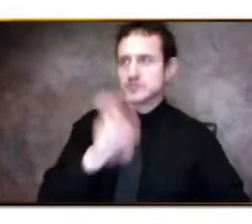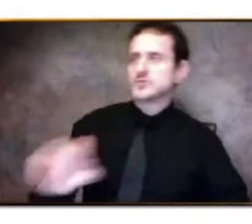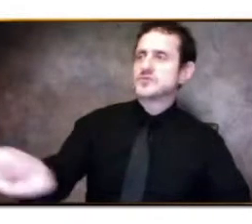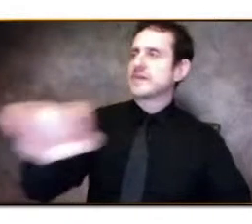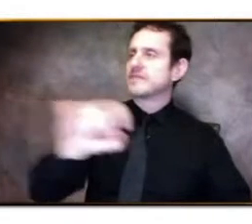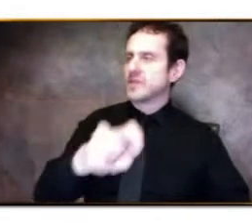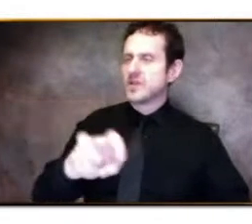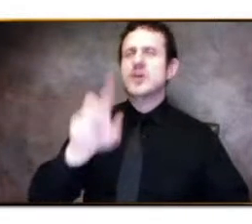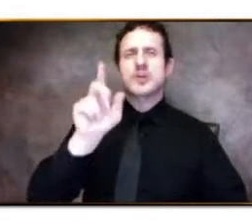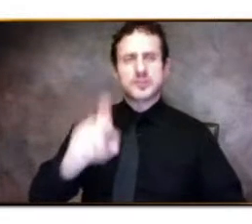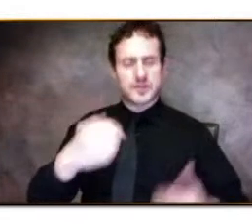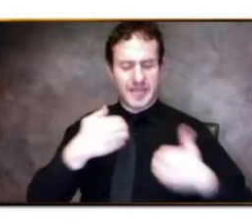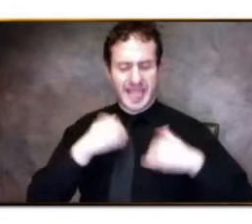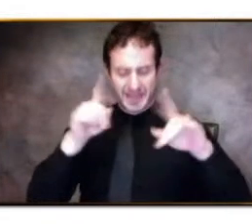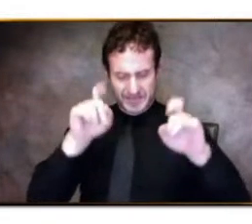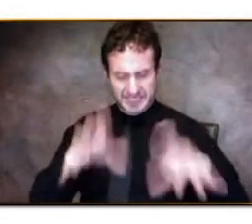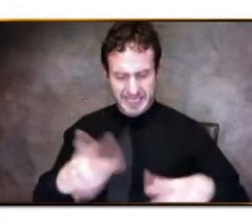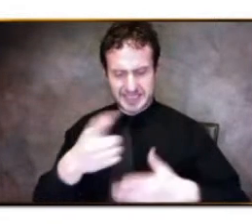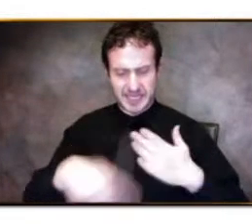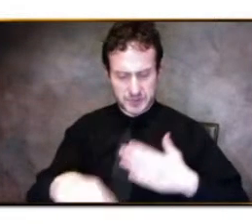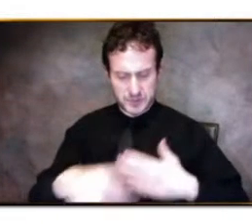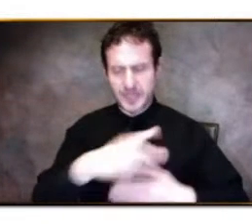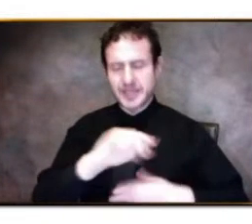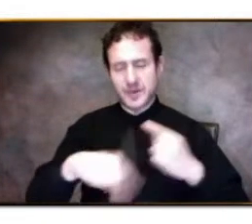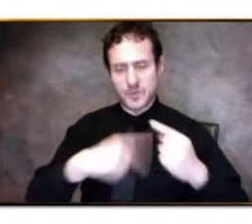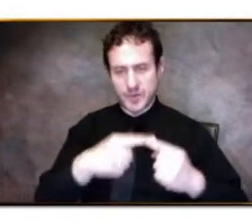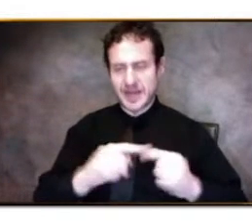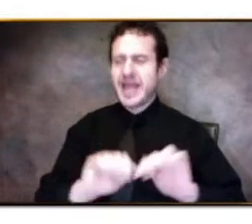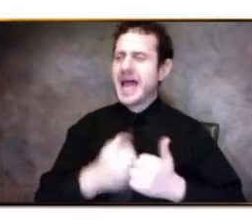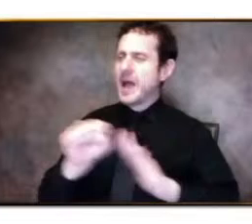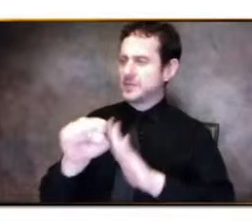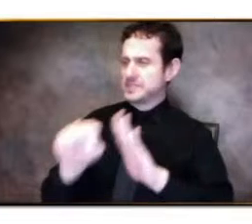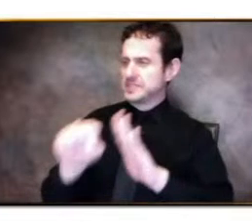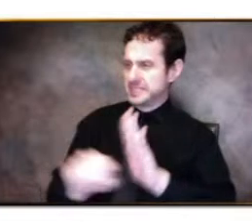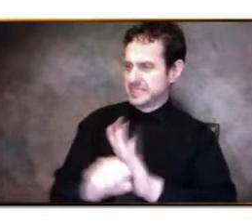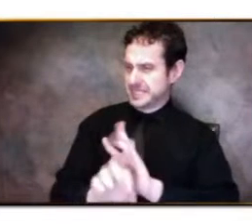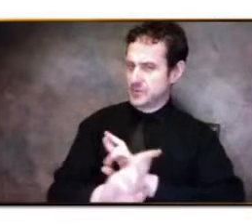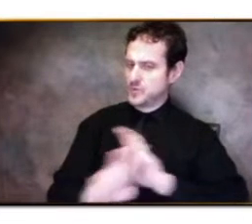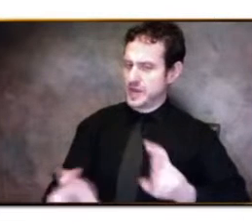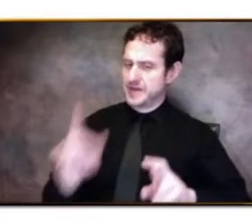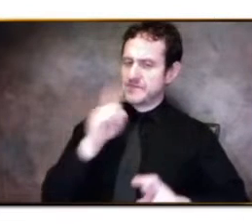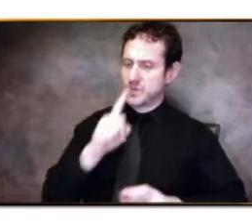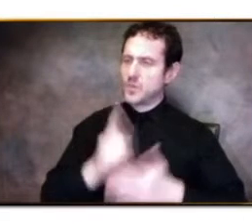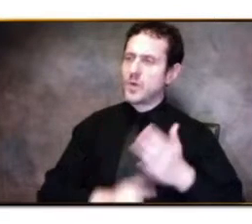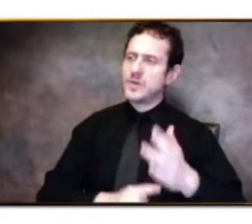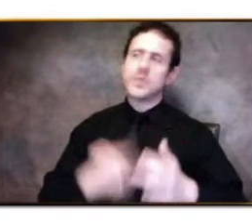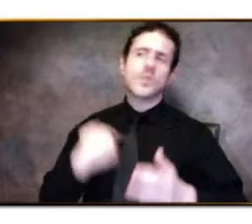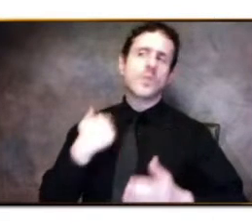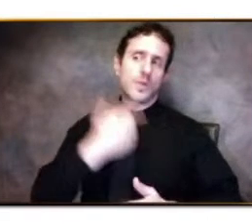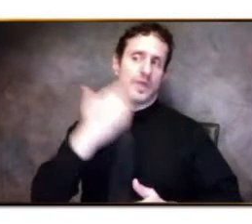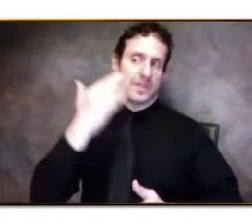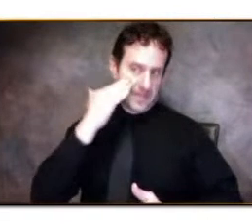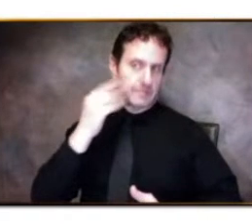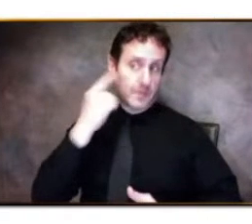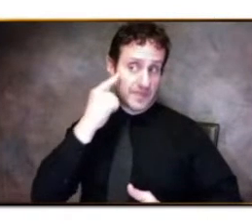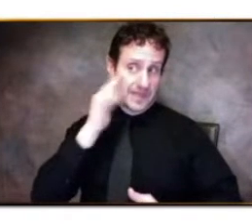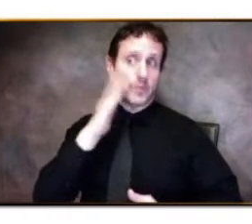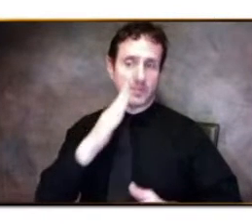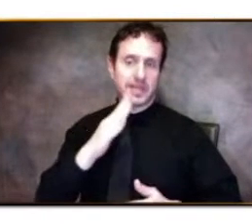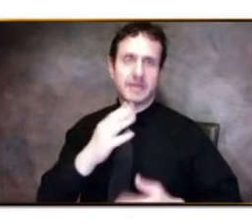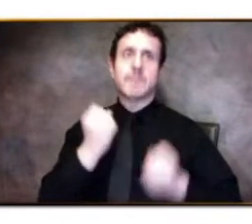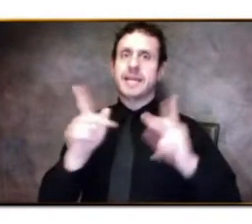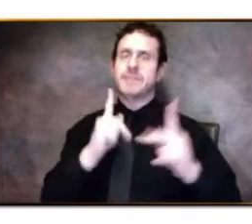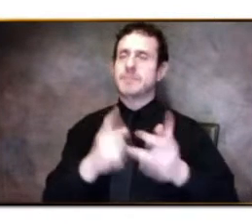tested next week, and when? And also, how is the state preparing for what will likely be a huge testing demand after Thanksgiving?